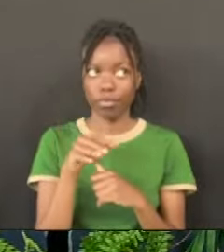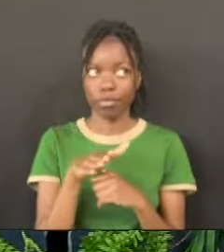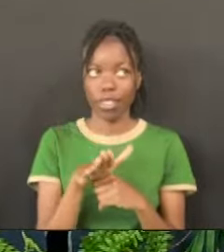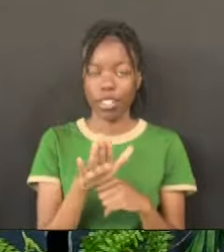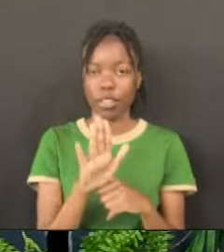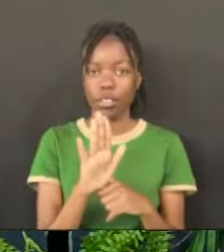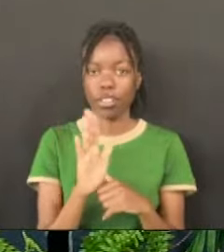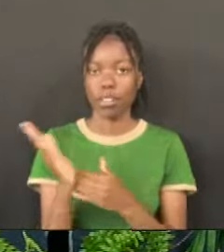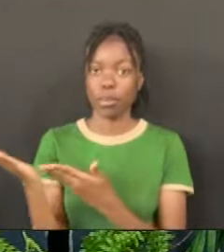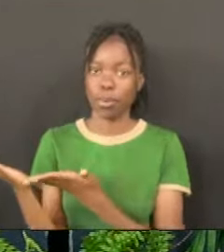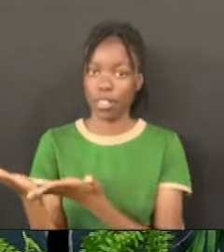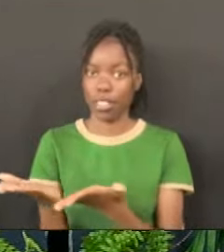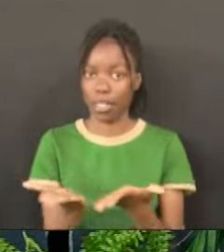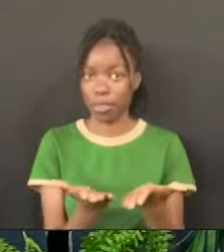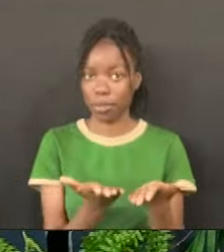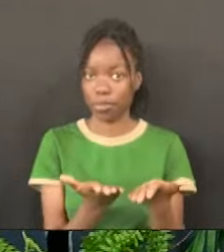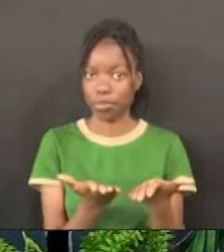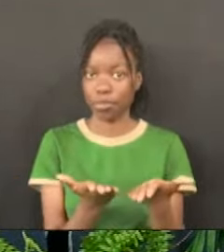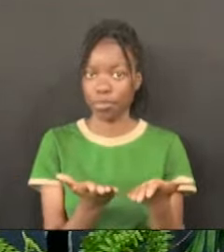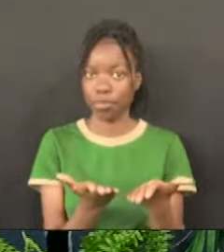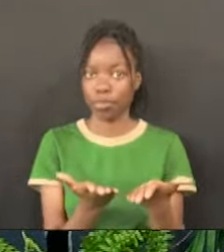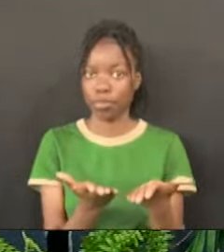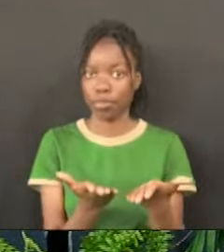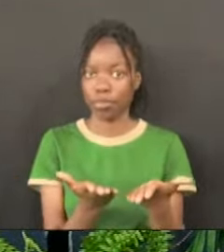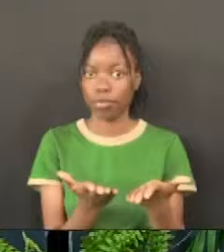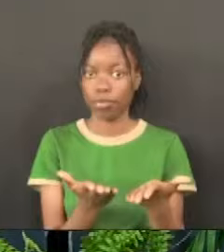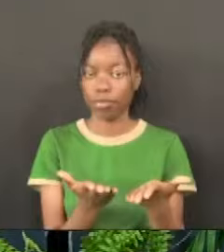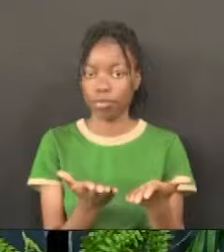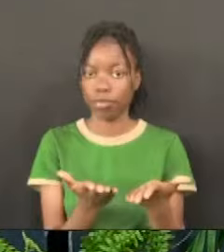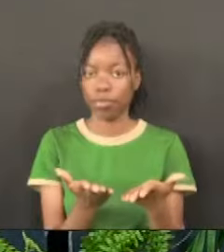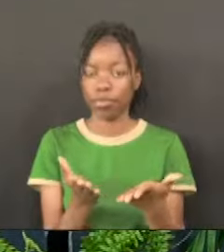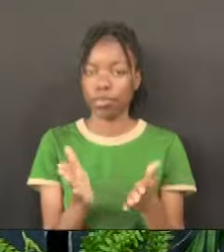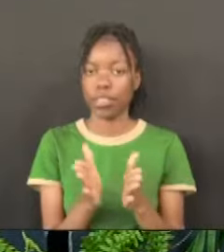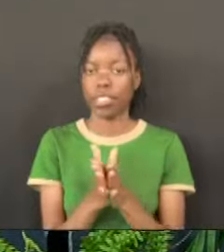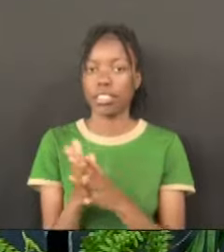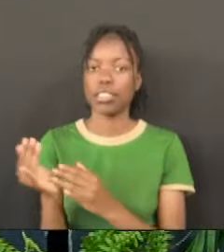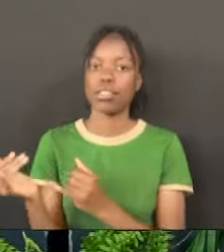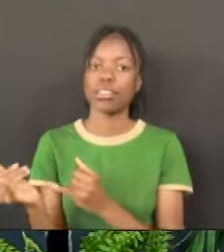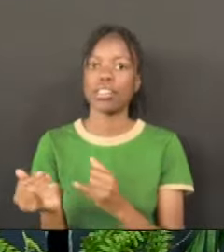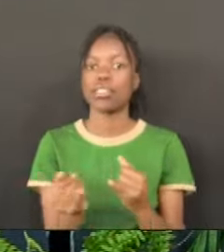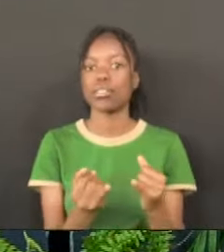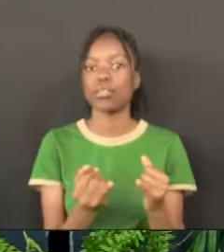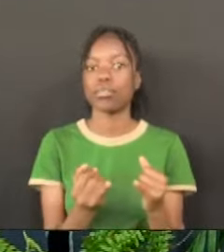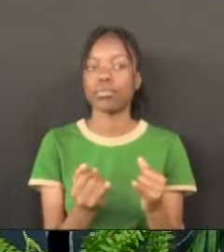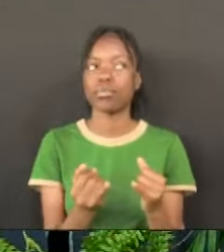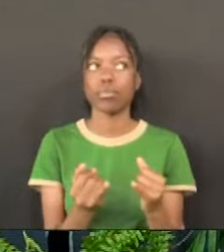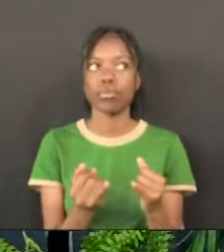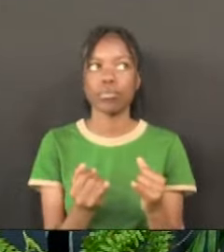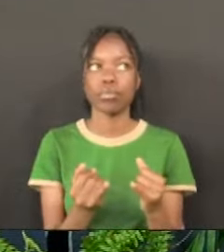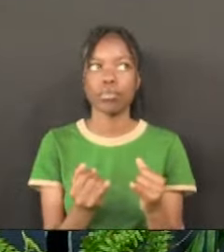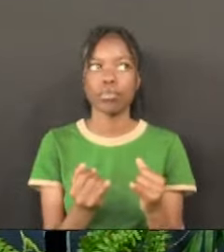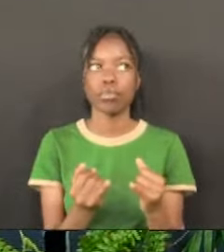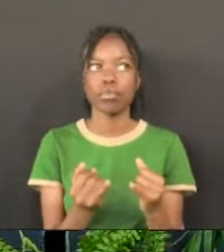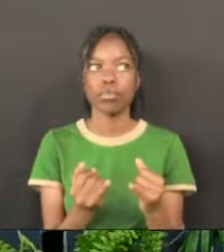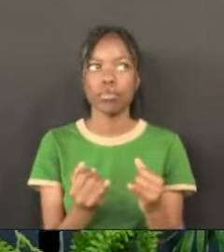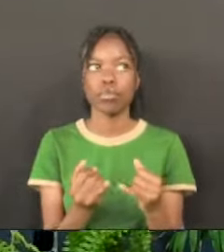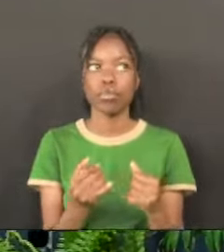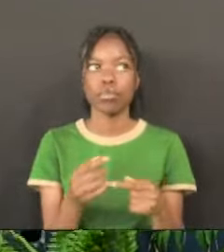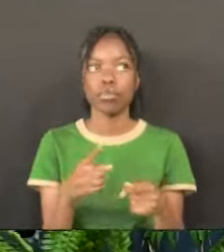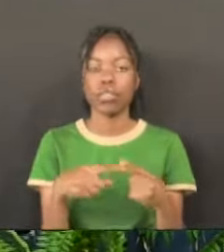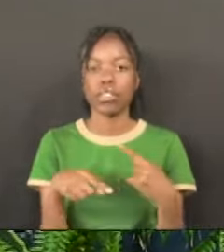warm welcome and elaborate introduction. I now greet all of you in the powerful name of